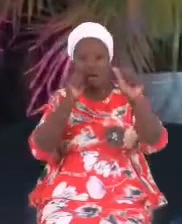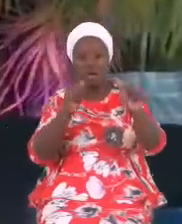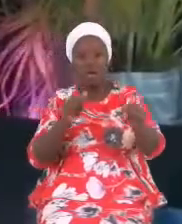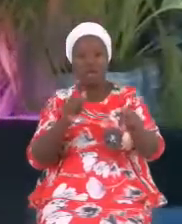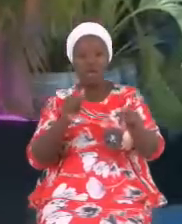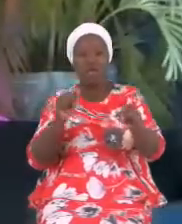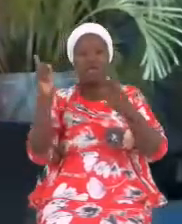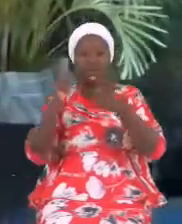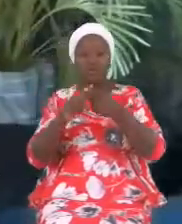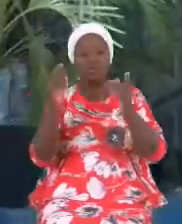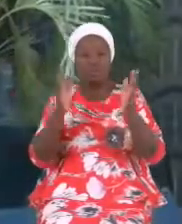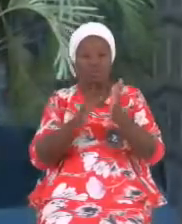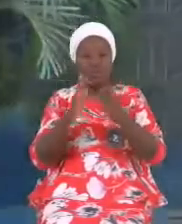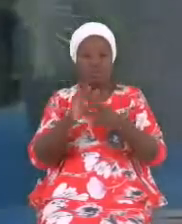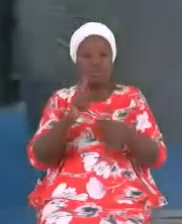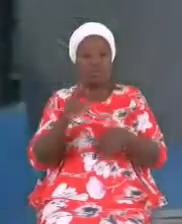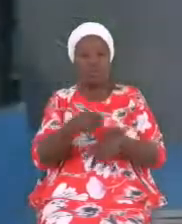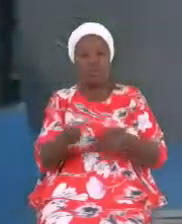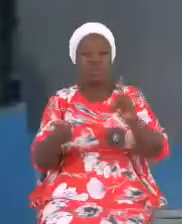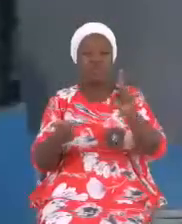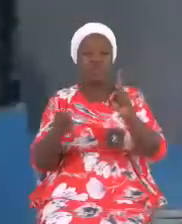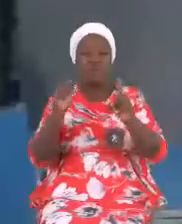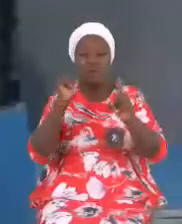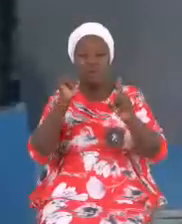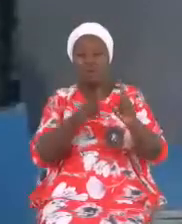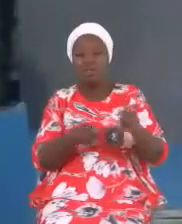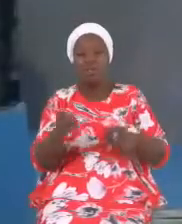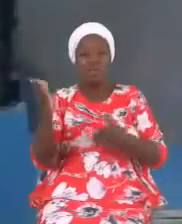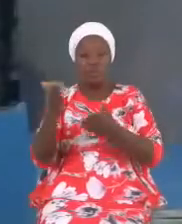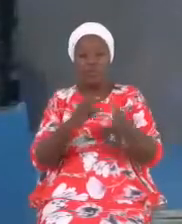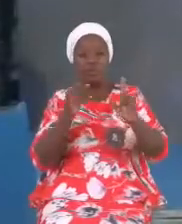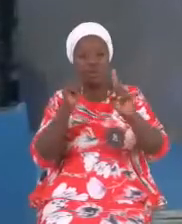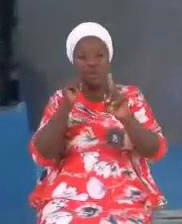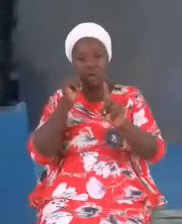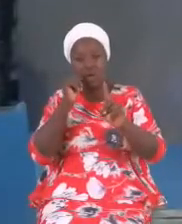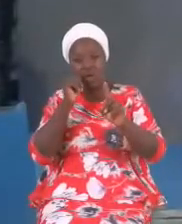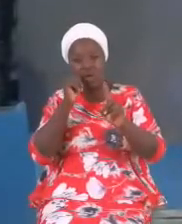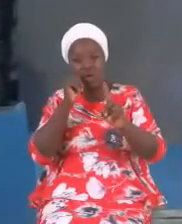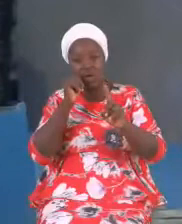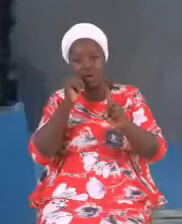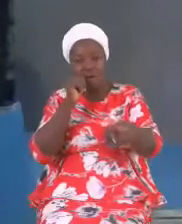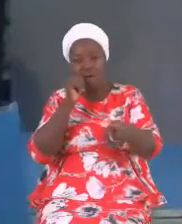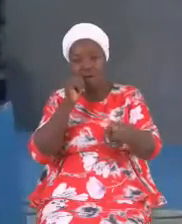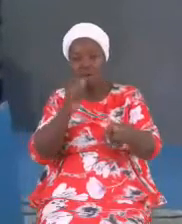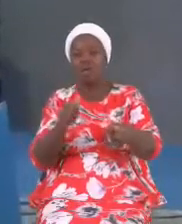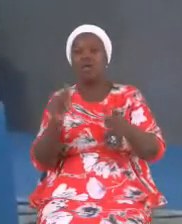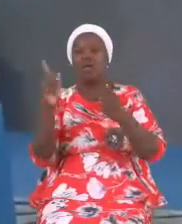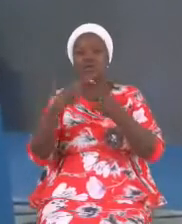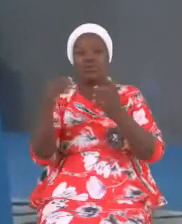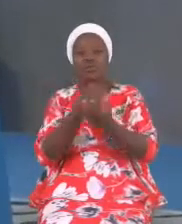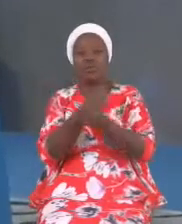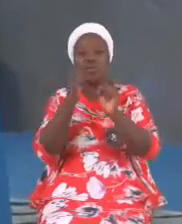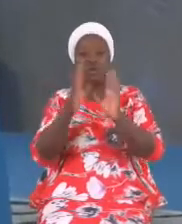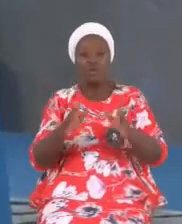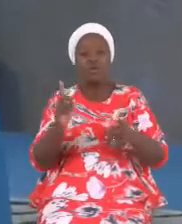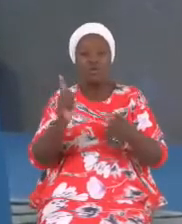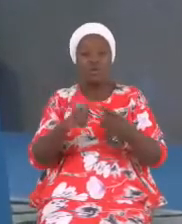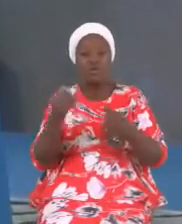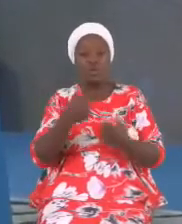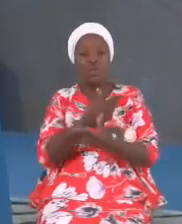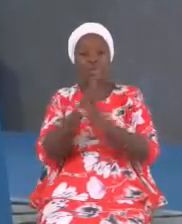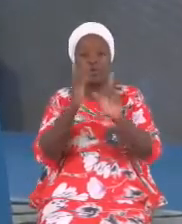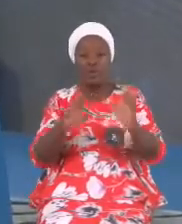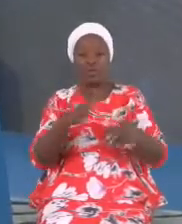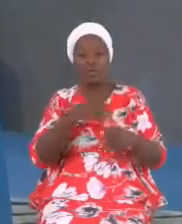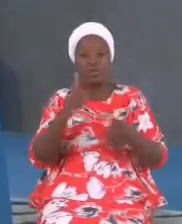brought her to the liberator. They brought her to the Savior. He brought her to the Redeemer. And then